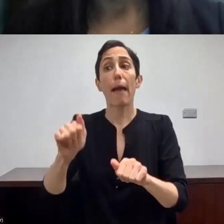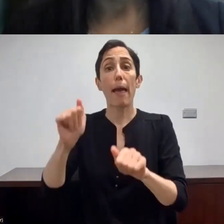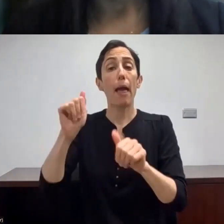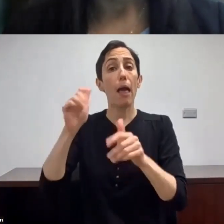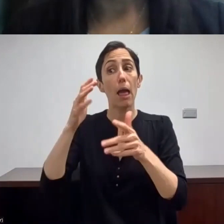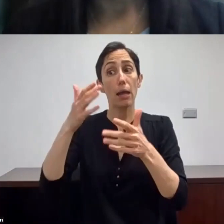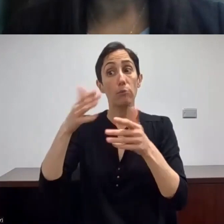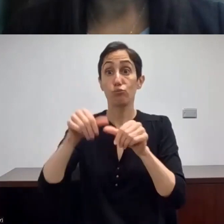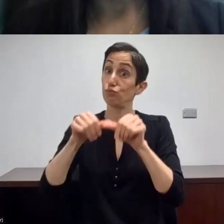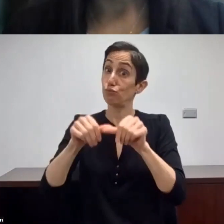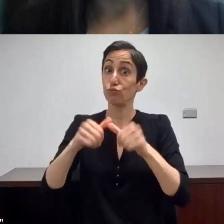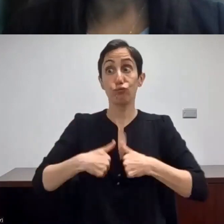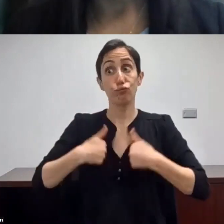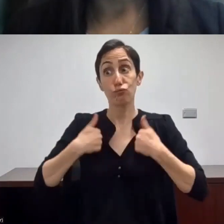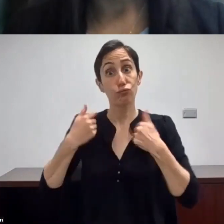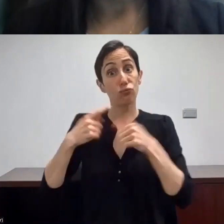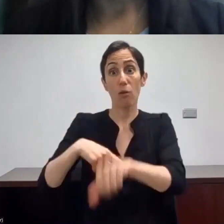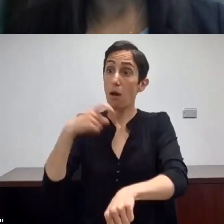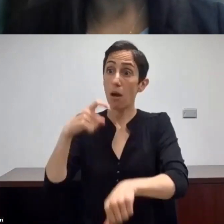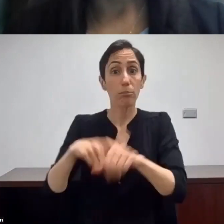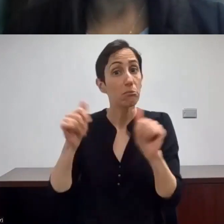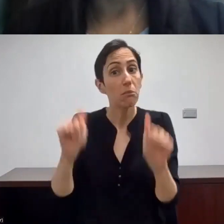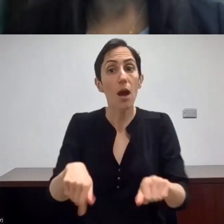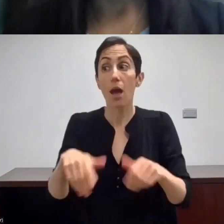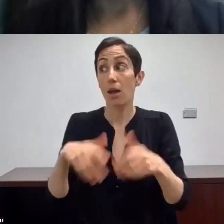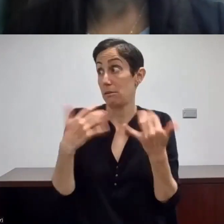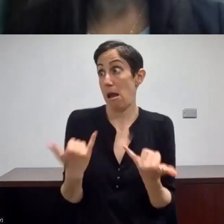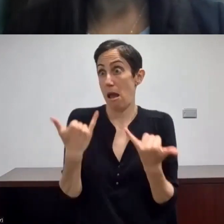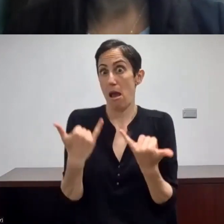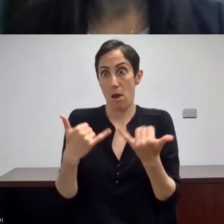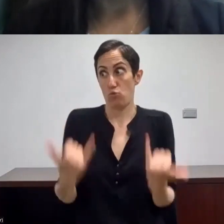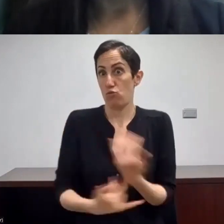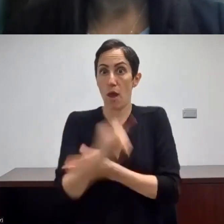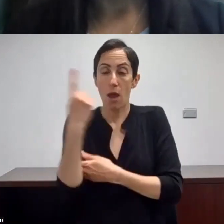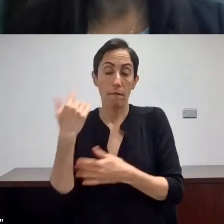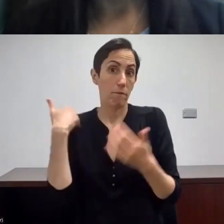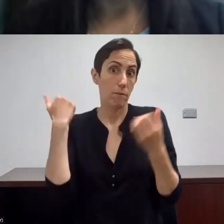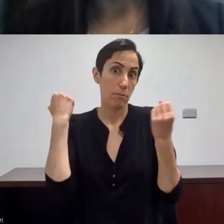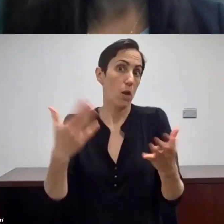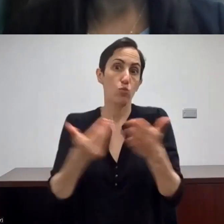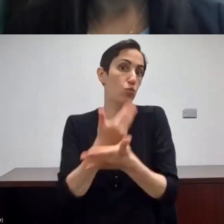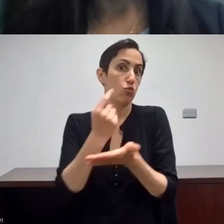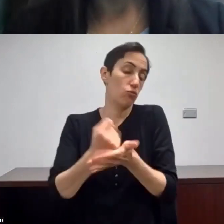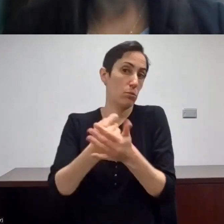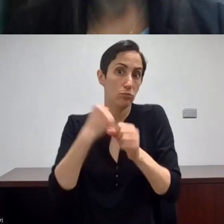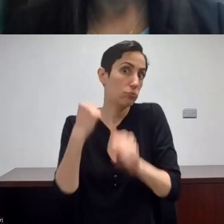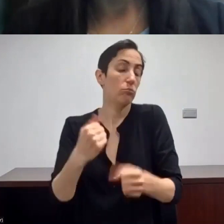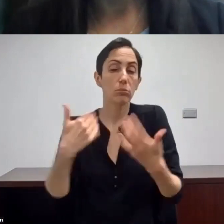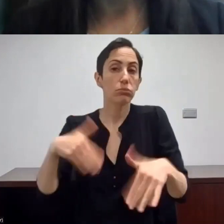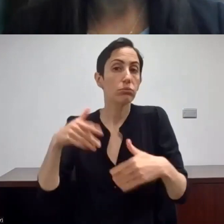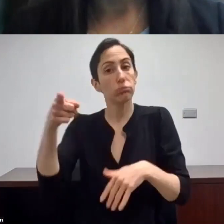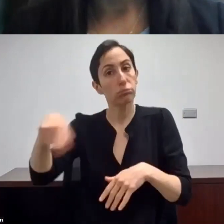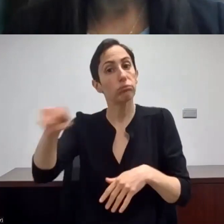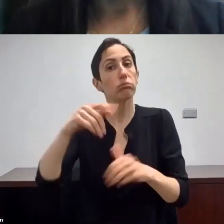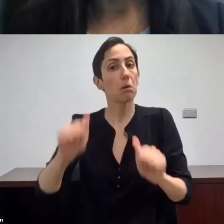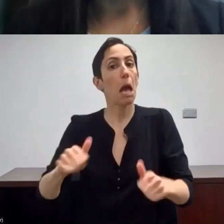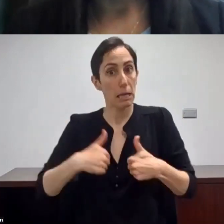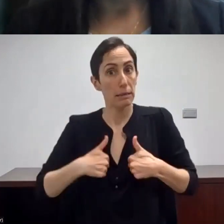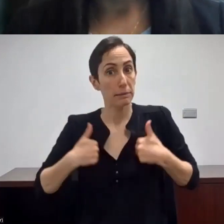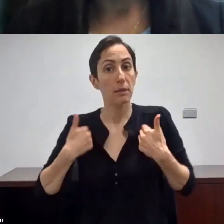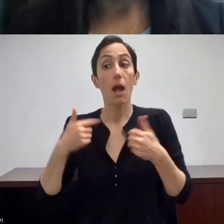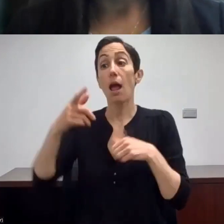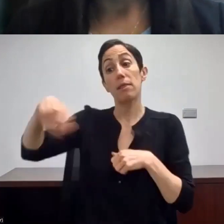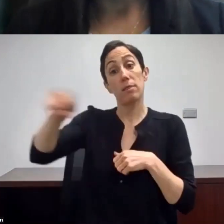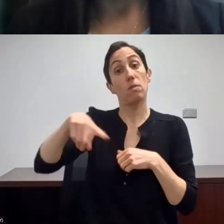with the sort of explosion of new treatments. And that population also has survivorship concerns and issues because they're